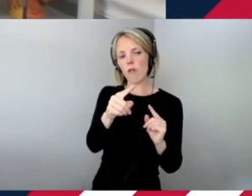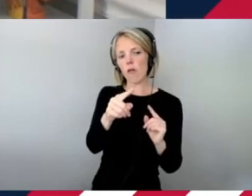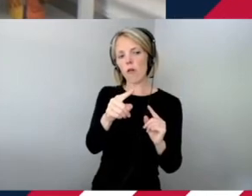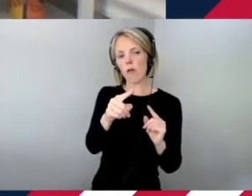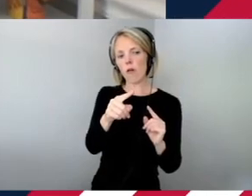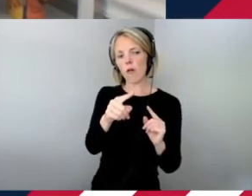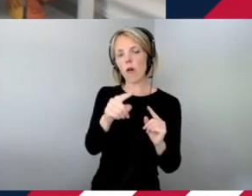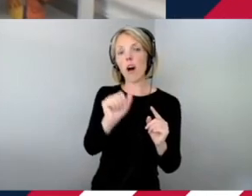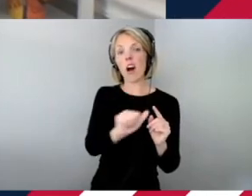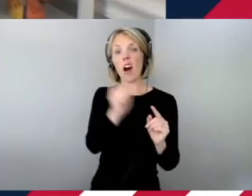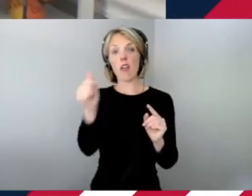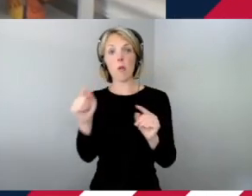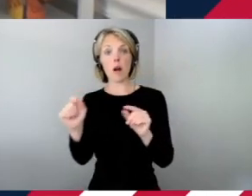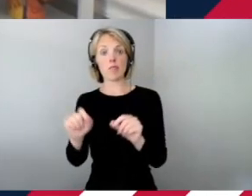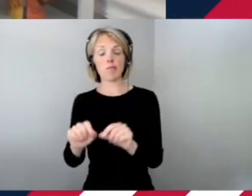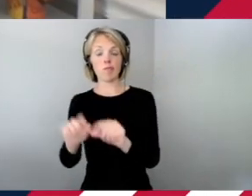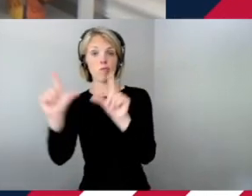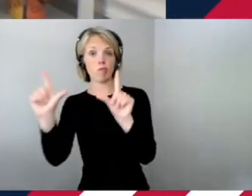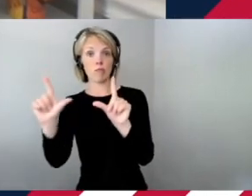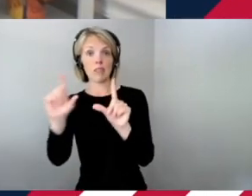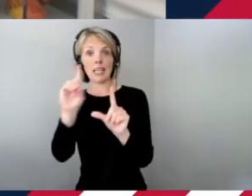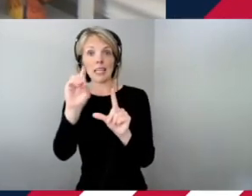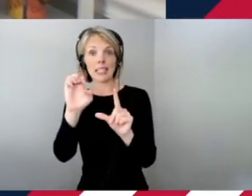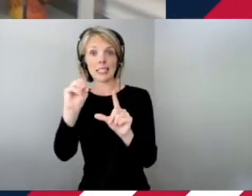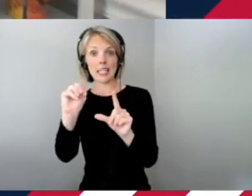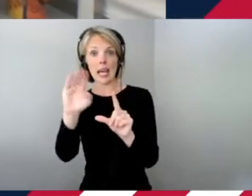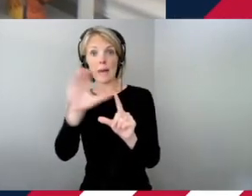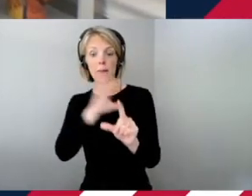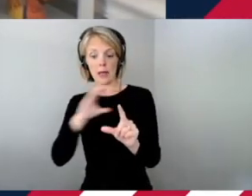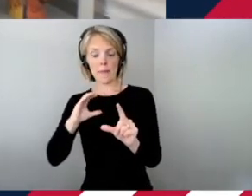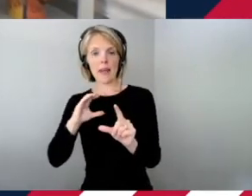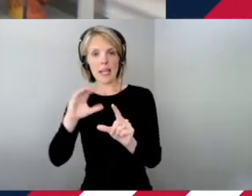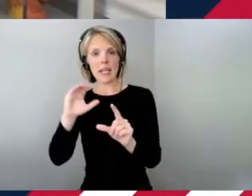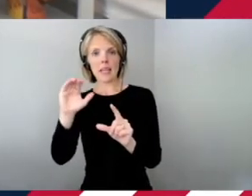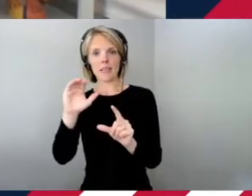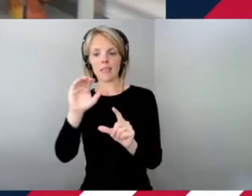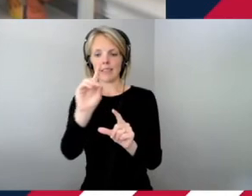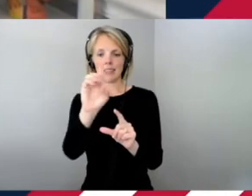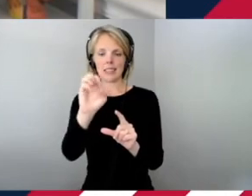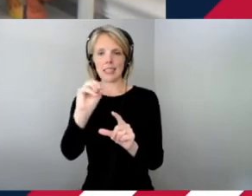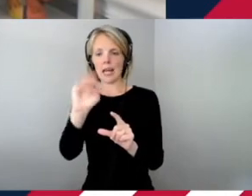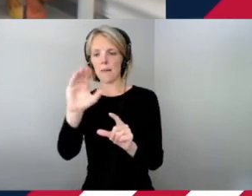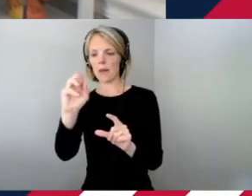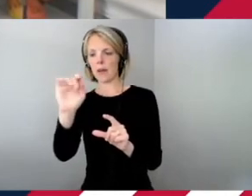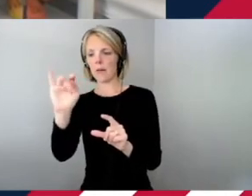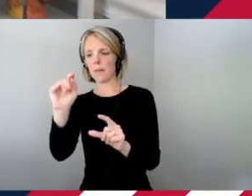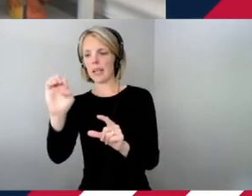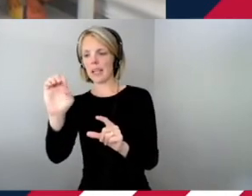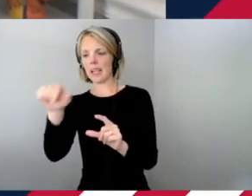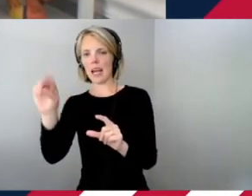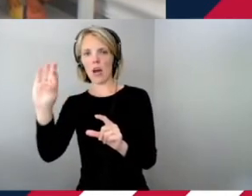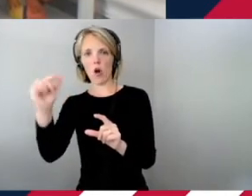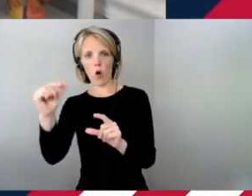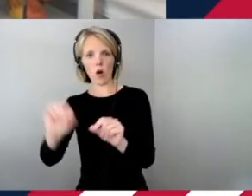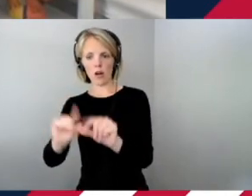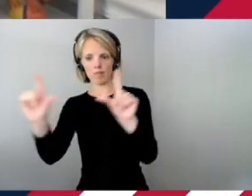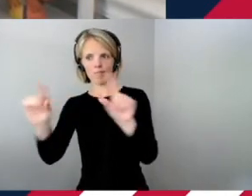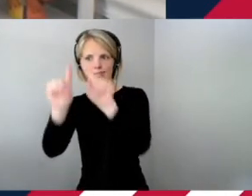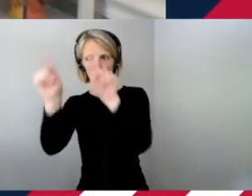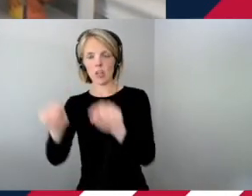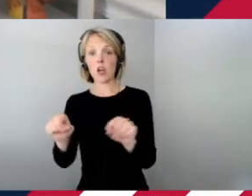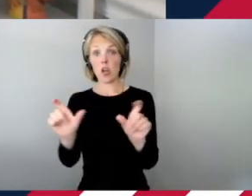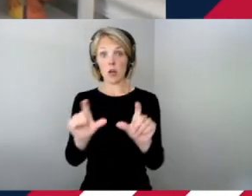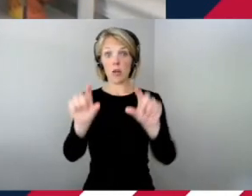one will be for the demcommittees.org portal that you all have been walked through that process. You can do that by having two windows open